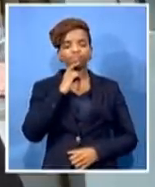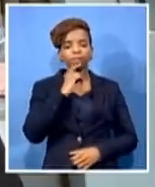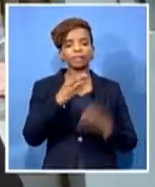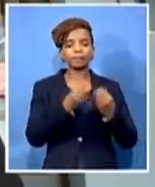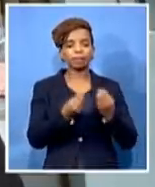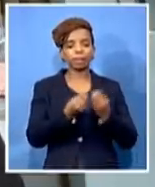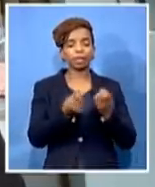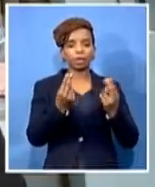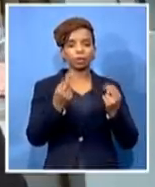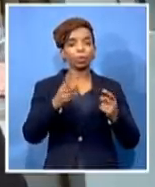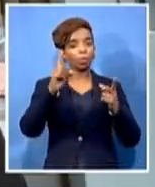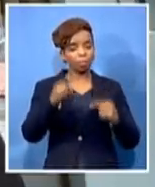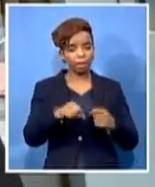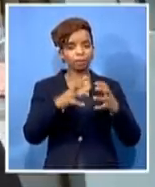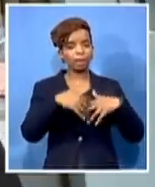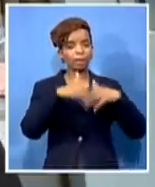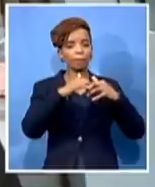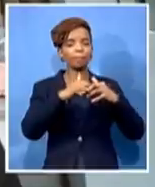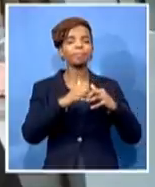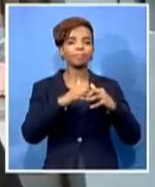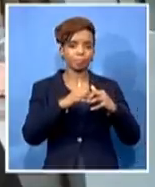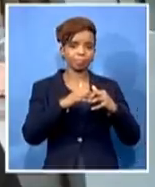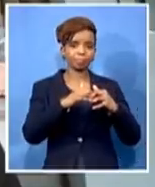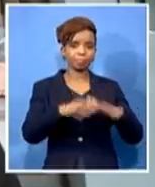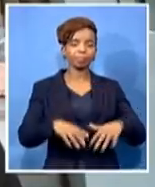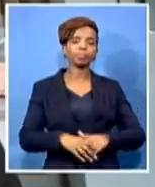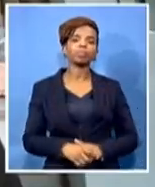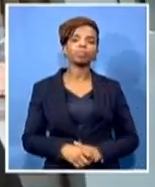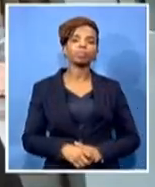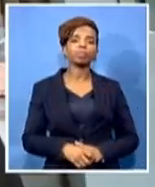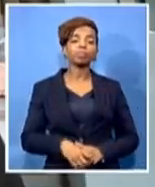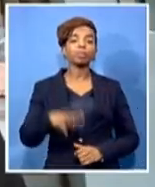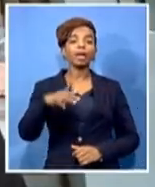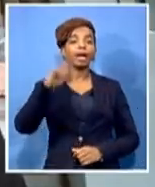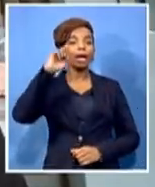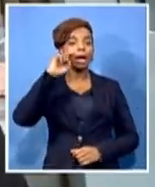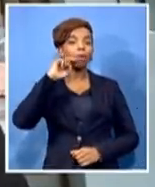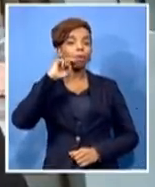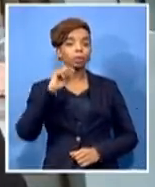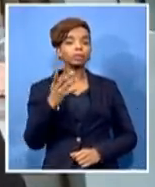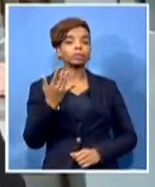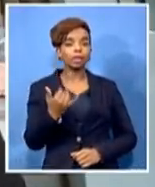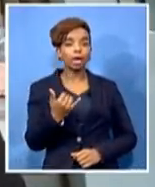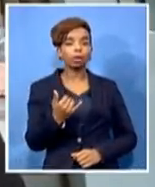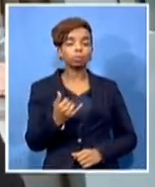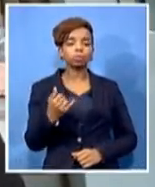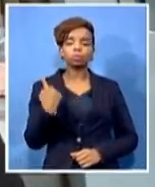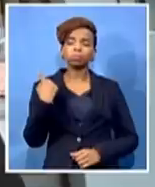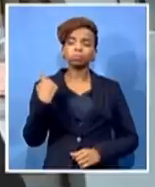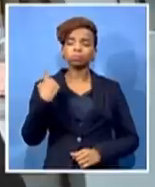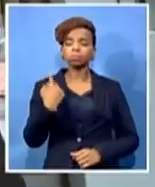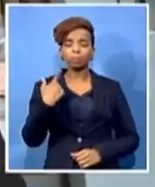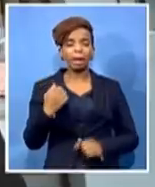interregnum. The old is taking too long to die, and the new is taking too long